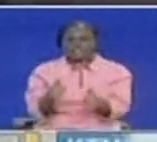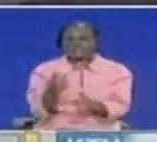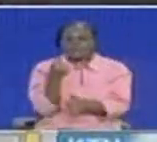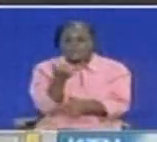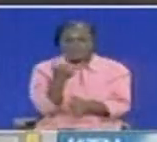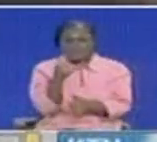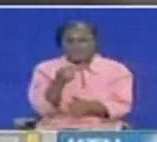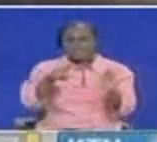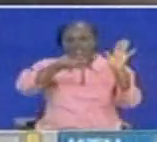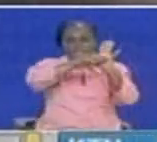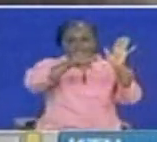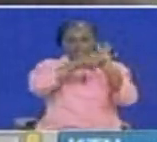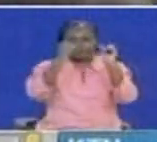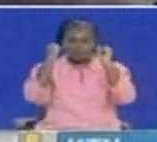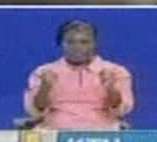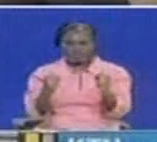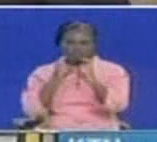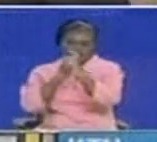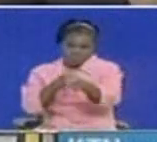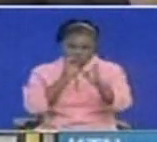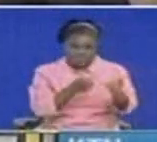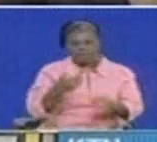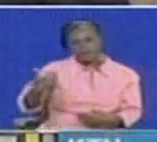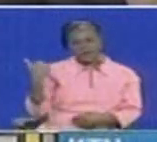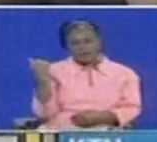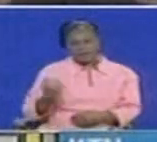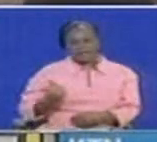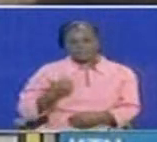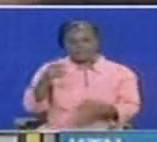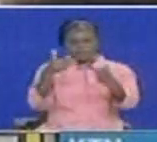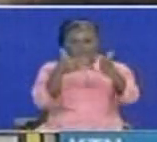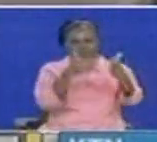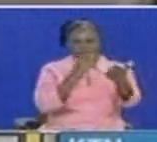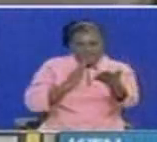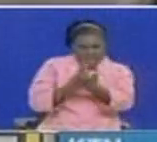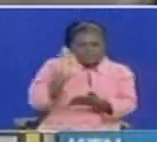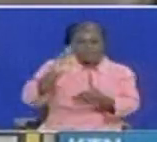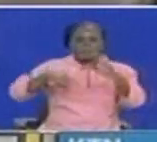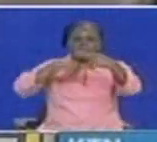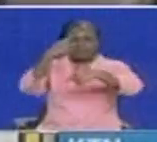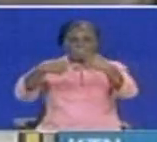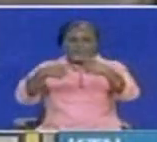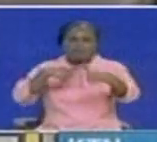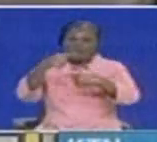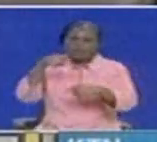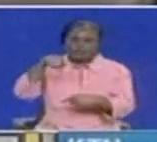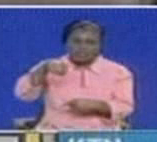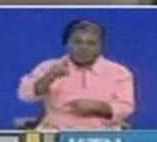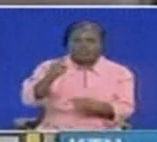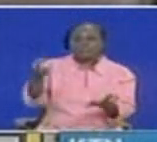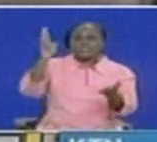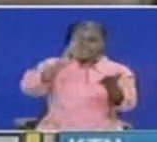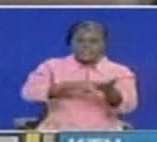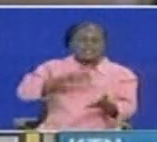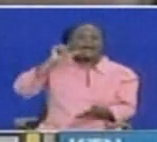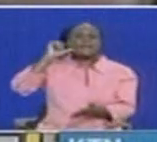inject negative energy to talented boys and girls while denying their rights for progression. The 70 federations, you're going to register